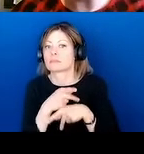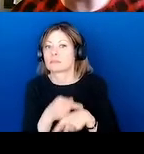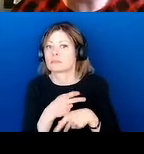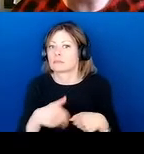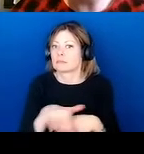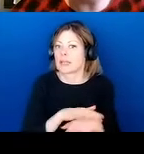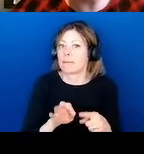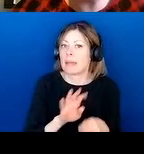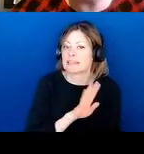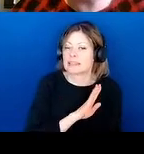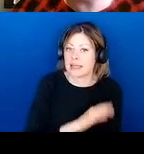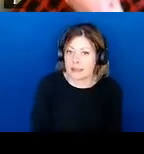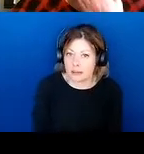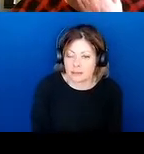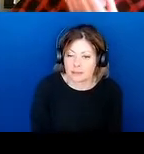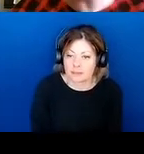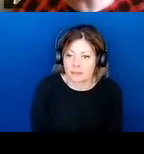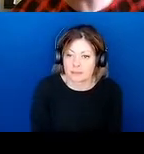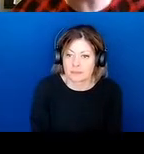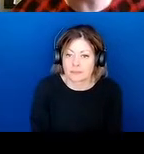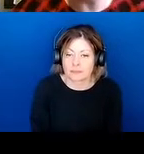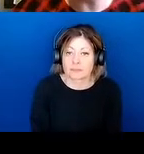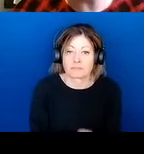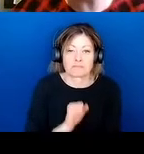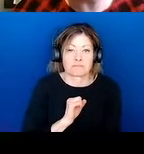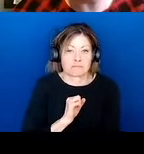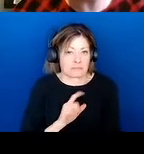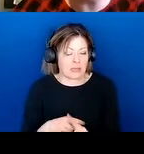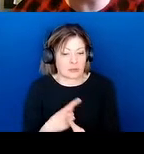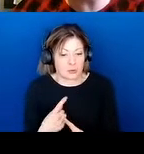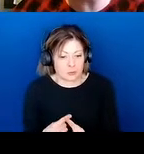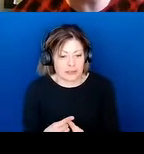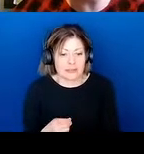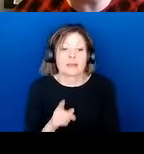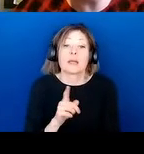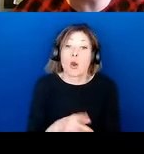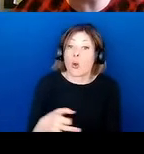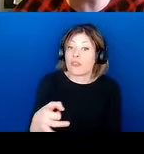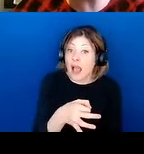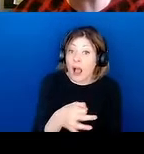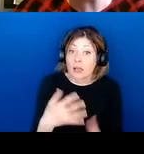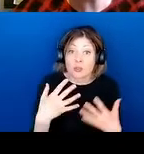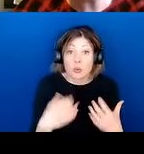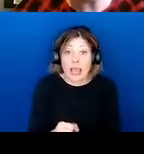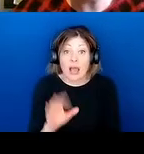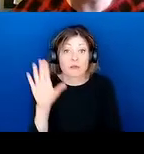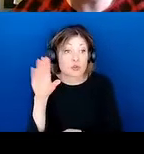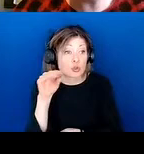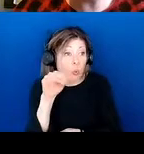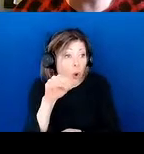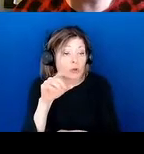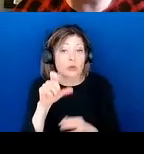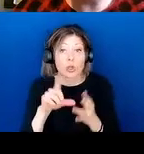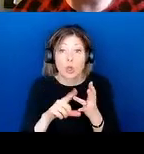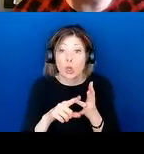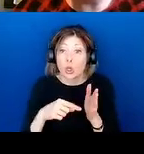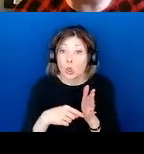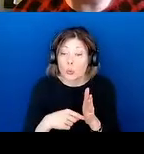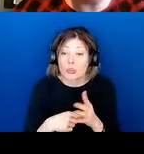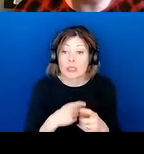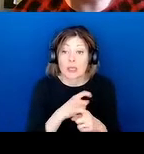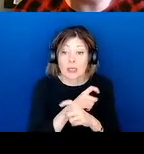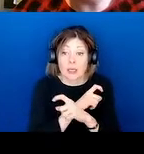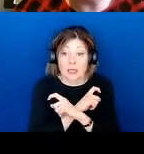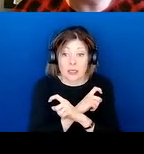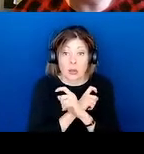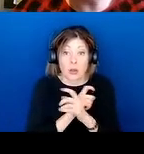On the water and nesting on the islands, we have swans, coots, Egyptian